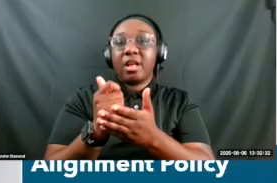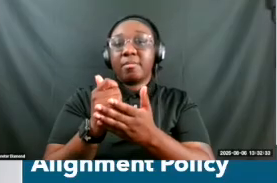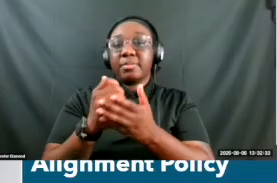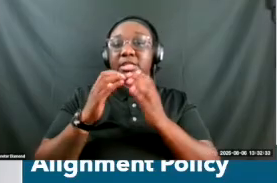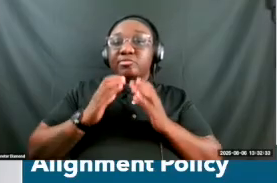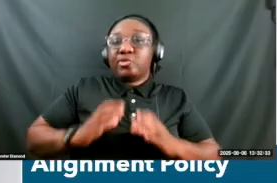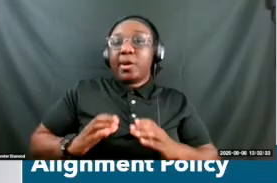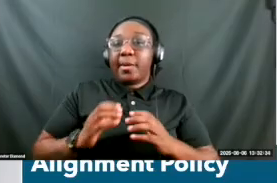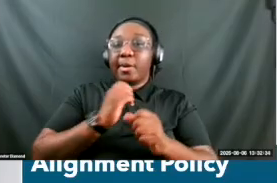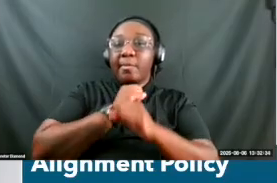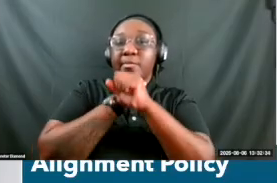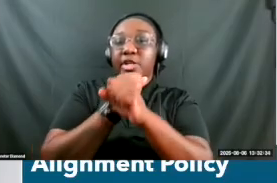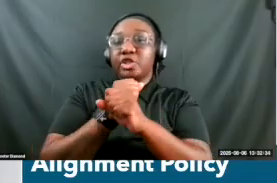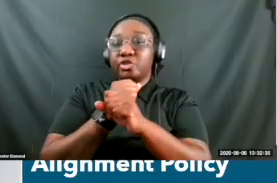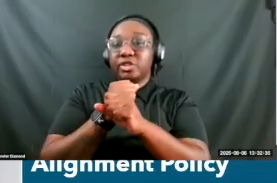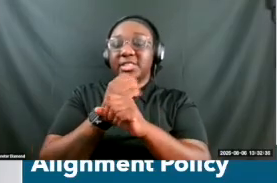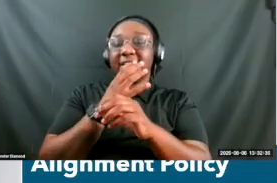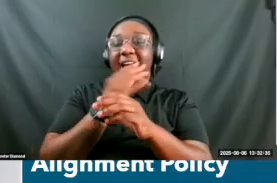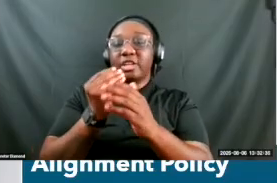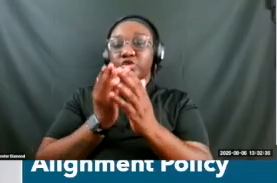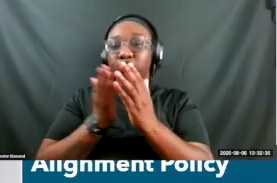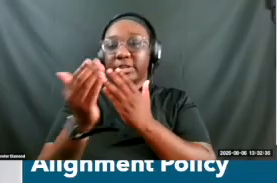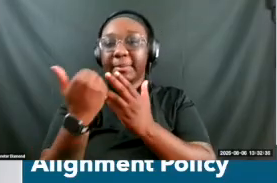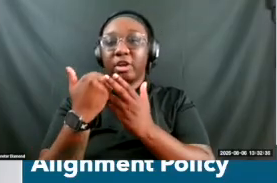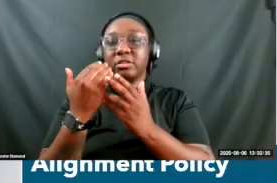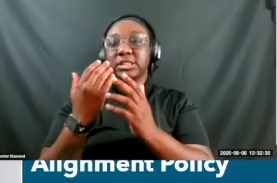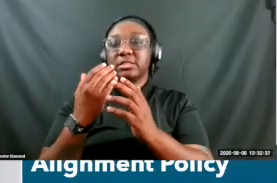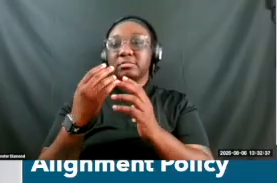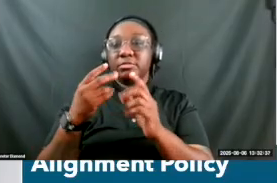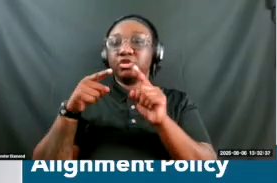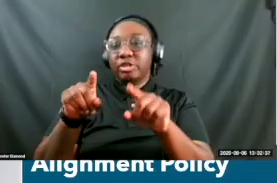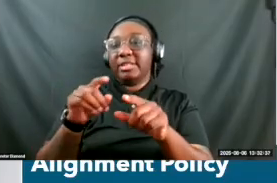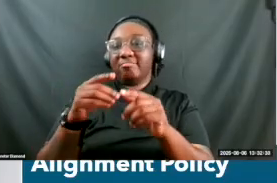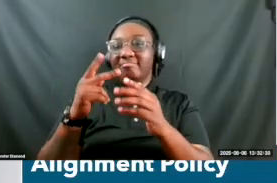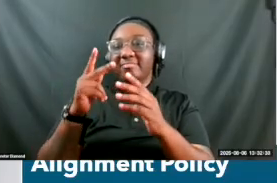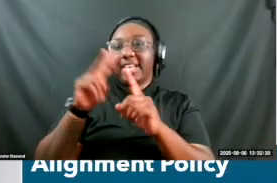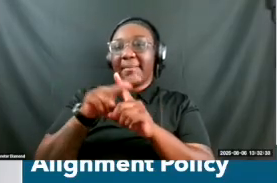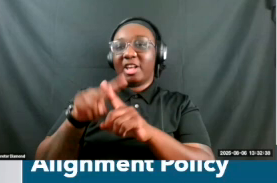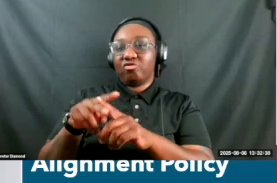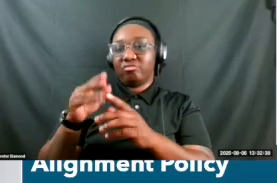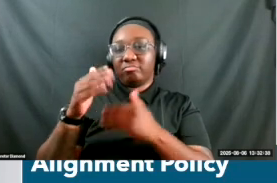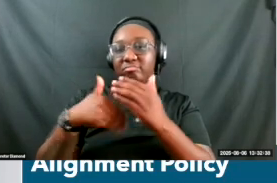the application process, and maintain access to communities and individuals that need it the most.